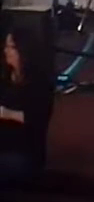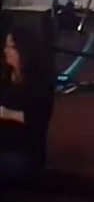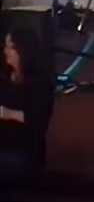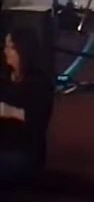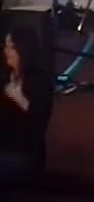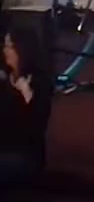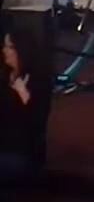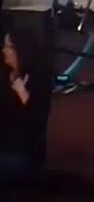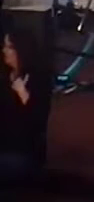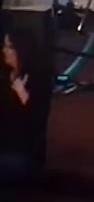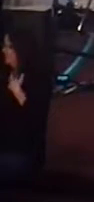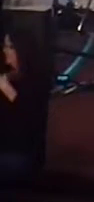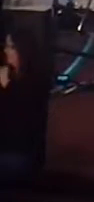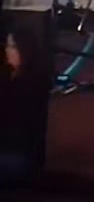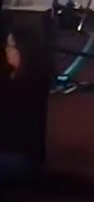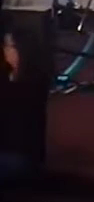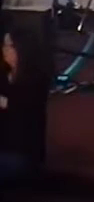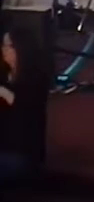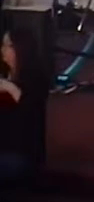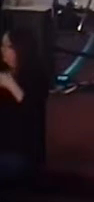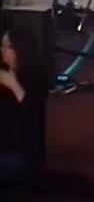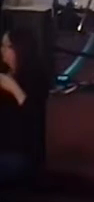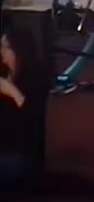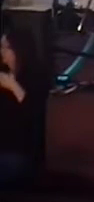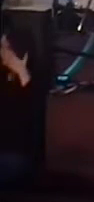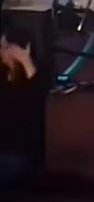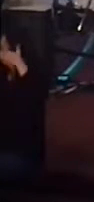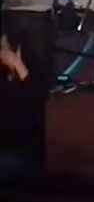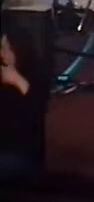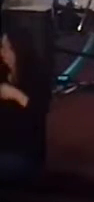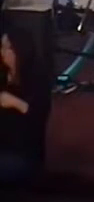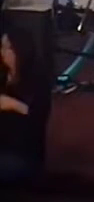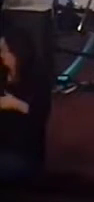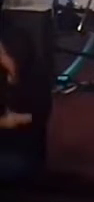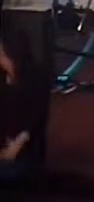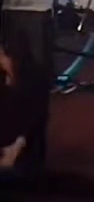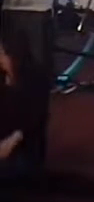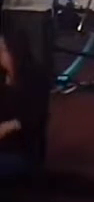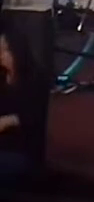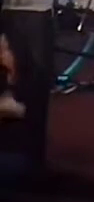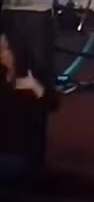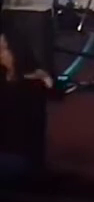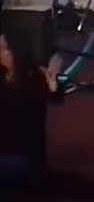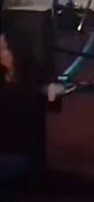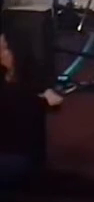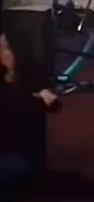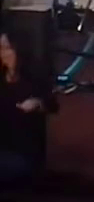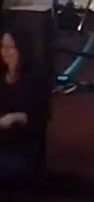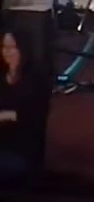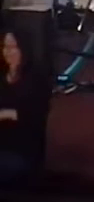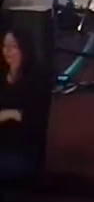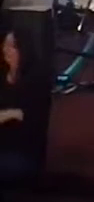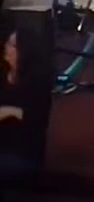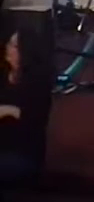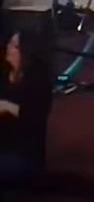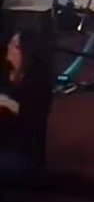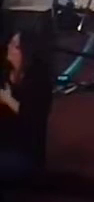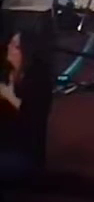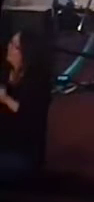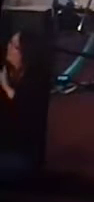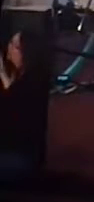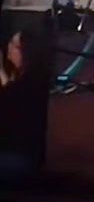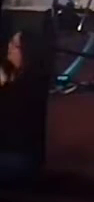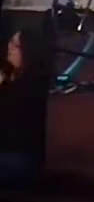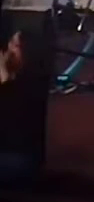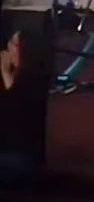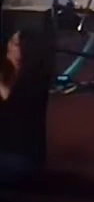Two cover their feet, two cover their face, and then two they use to fly with. I don't know. Maybe once I get to heaven, I'll ask God, dude, why'd you choose six wings? So that's